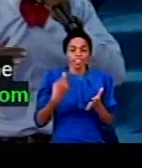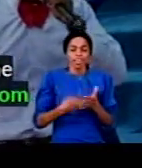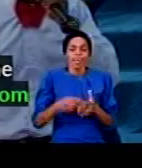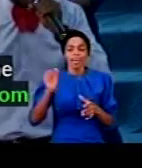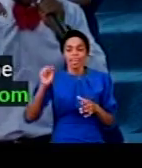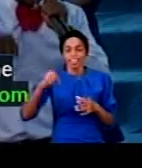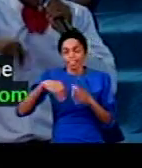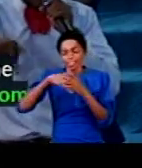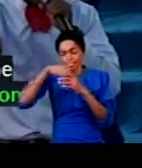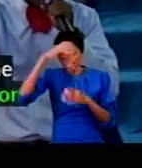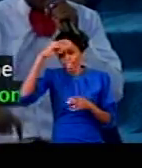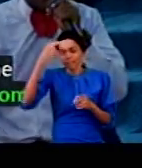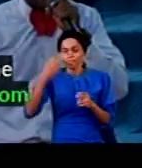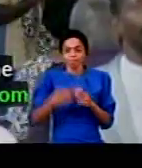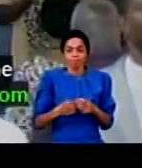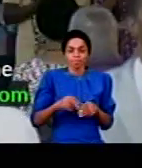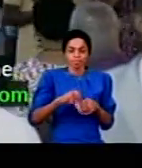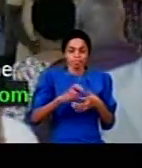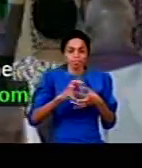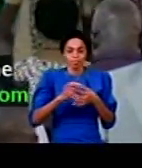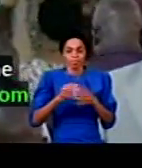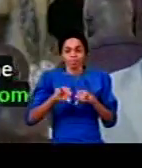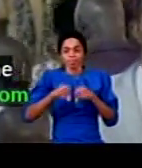Chains are breaking in his name.